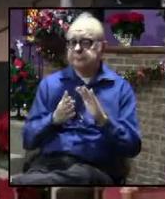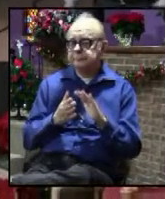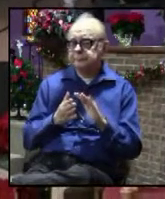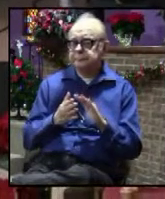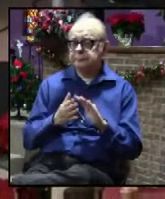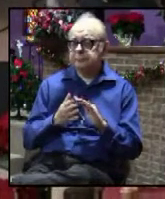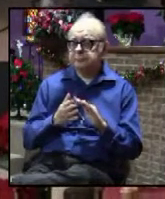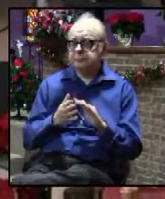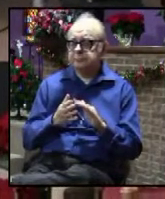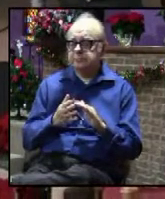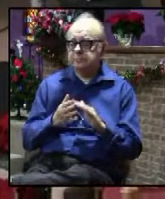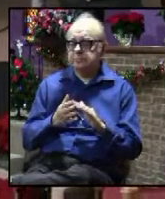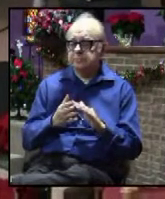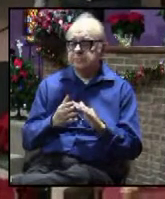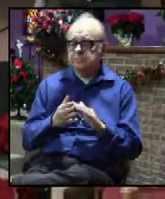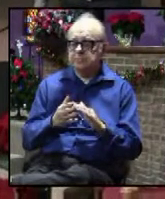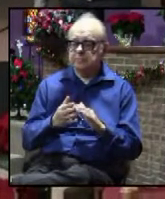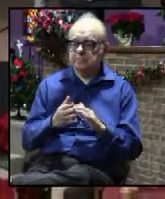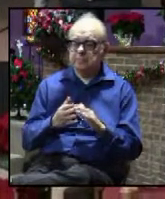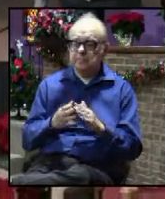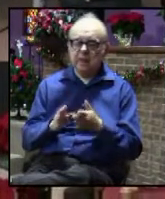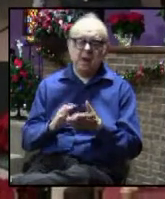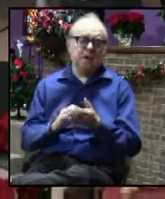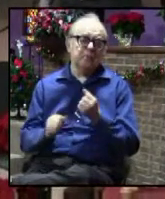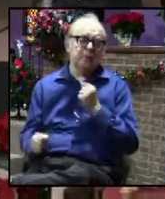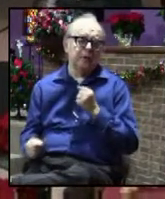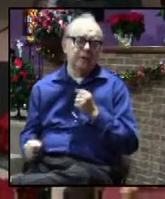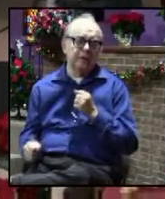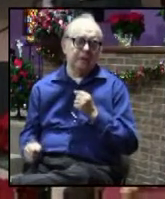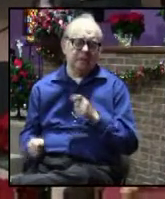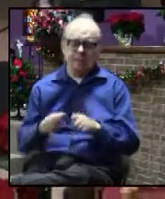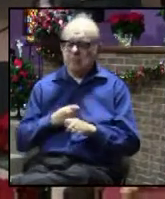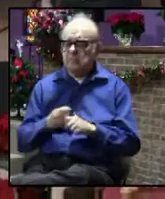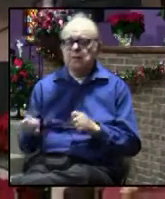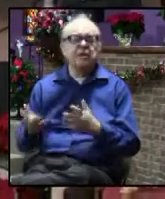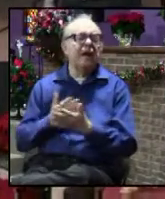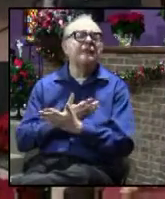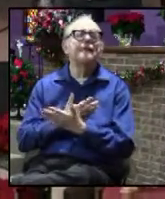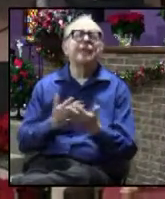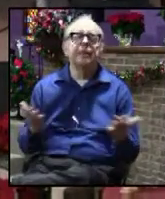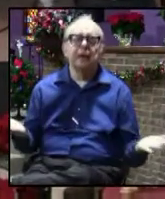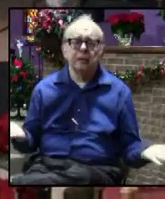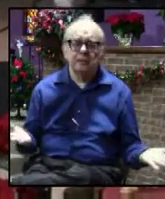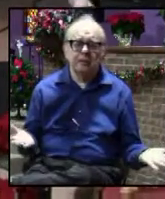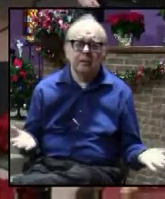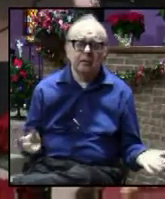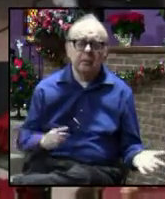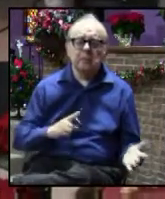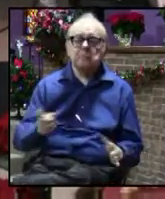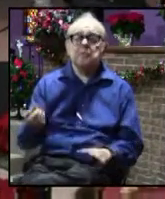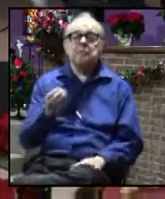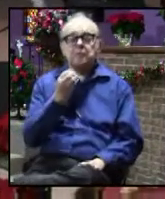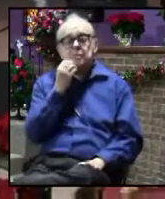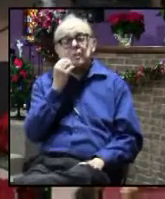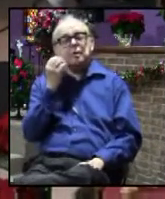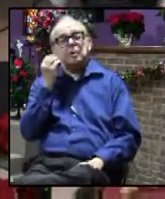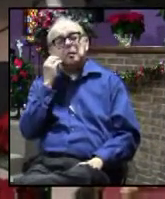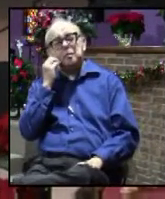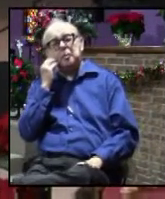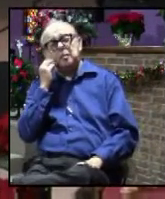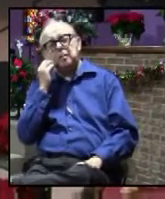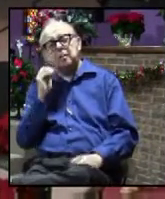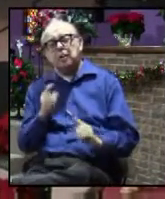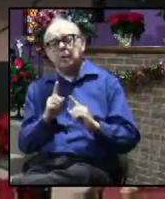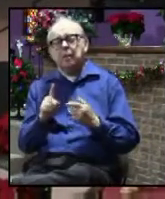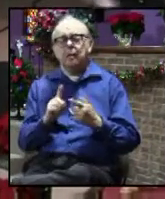becomes, it just ruined everything. We go home. Number